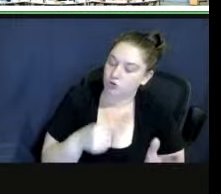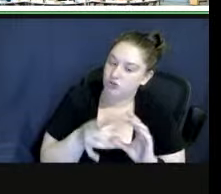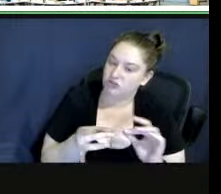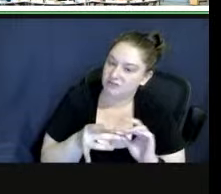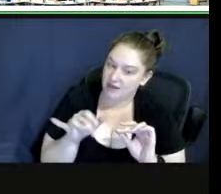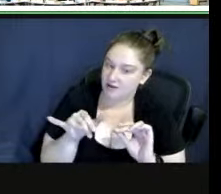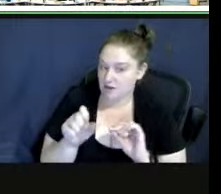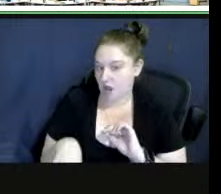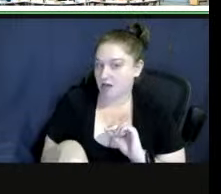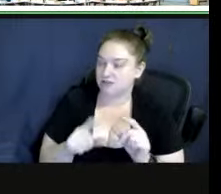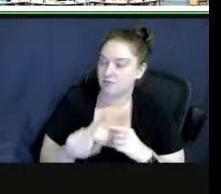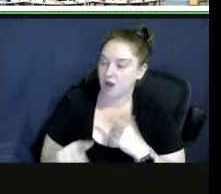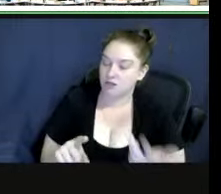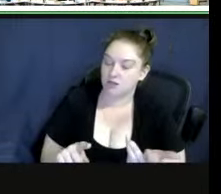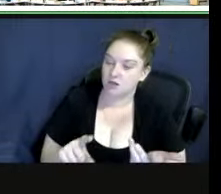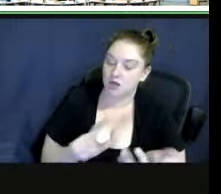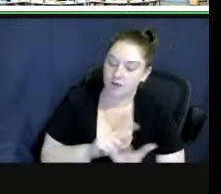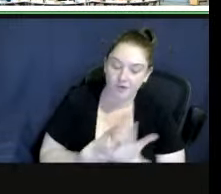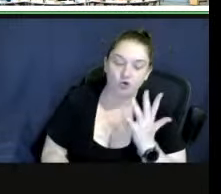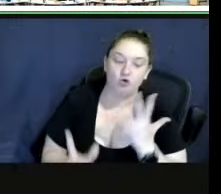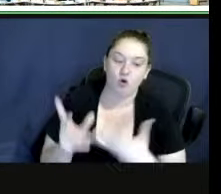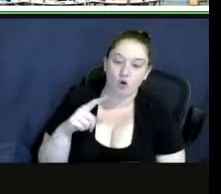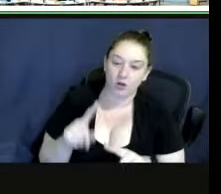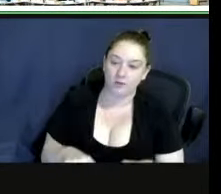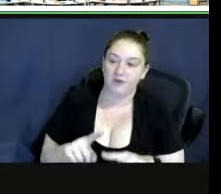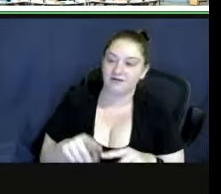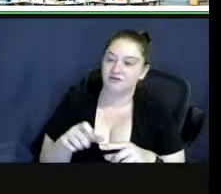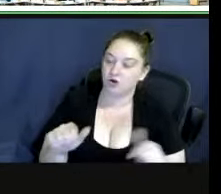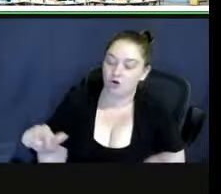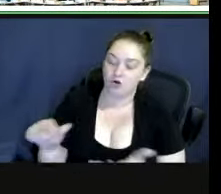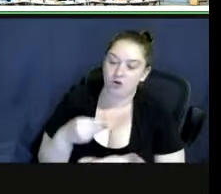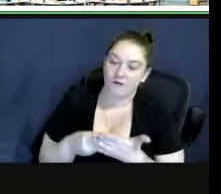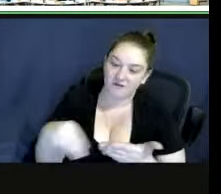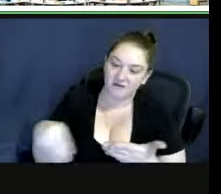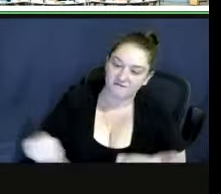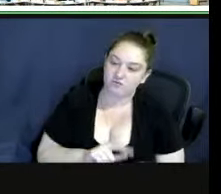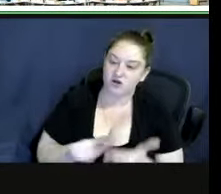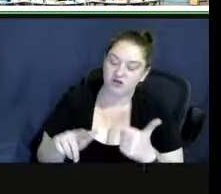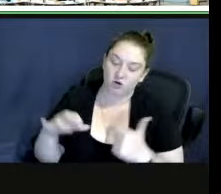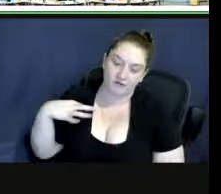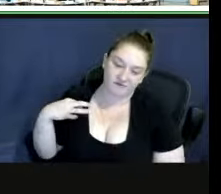yes, but those are all based on, you know, all the fundraising and all of the volunteers.